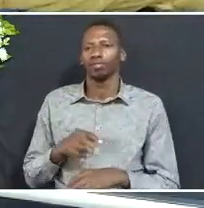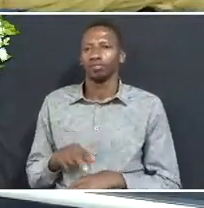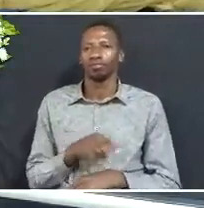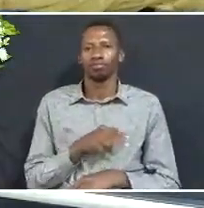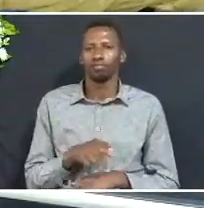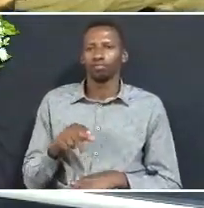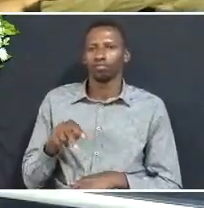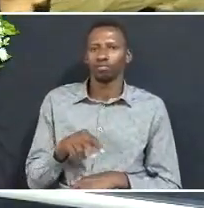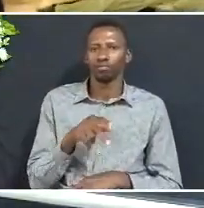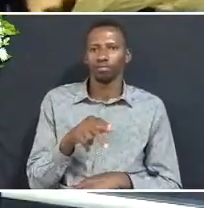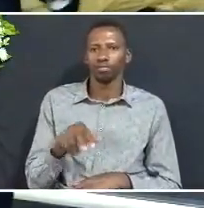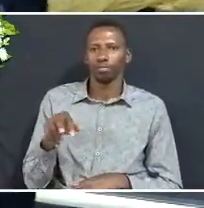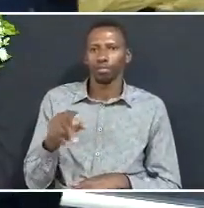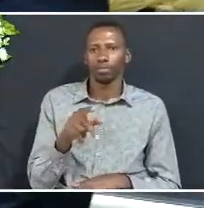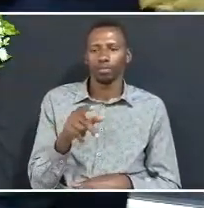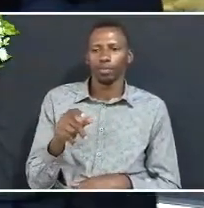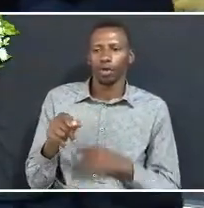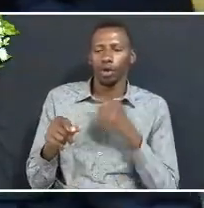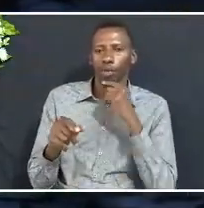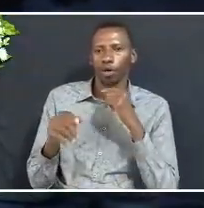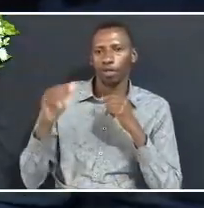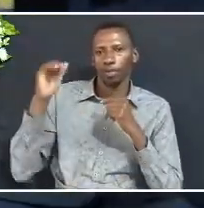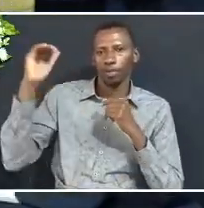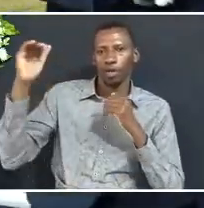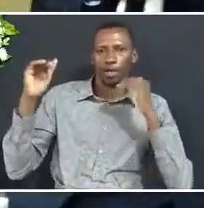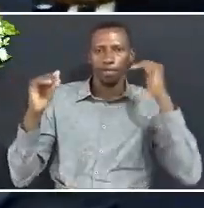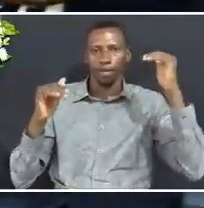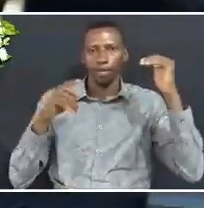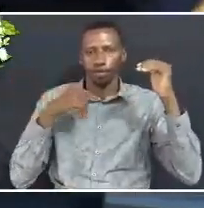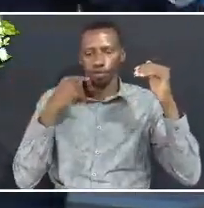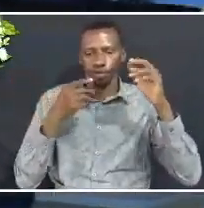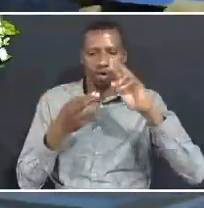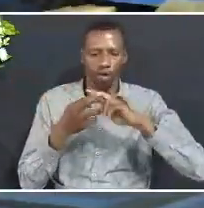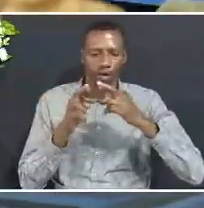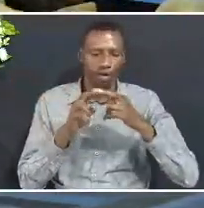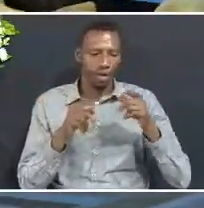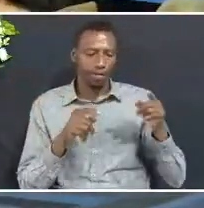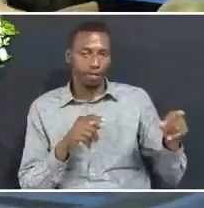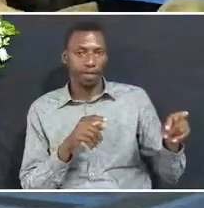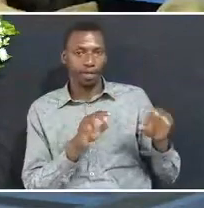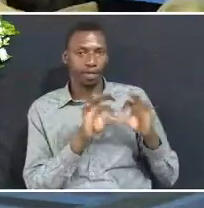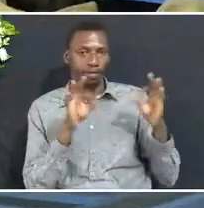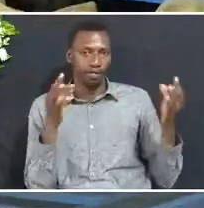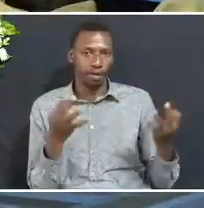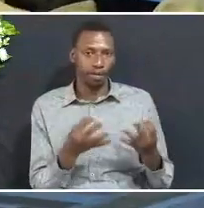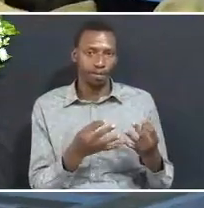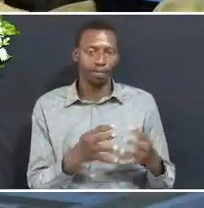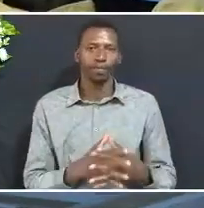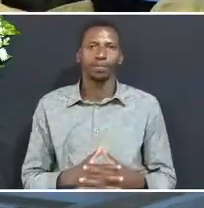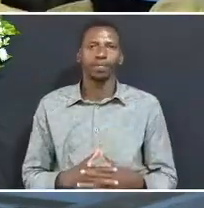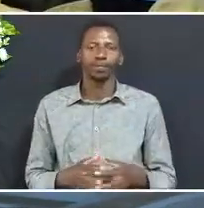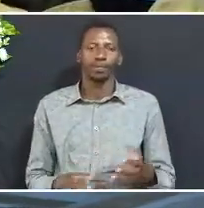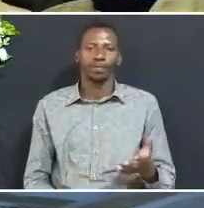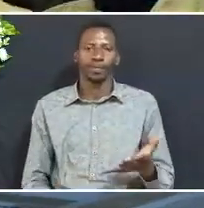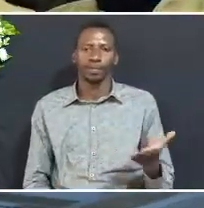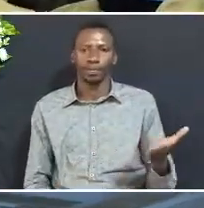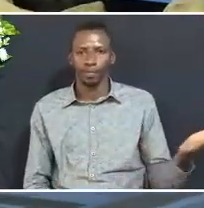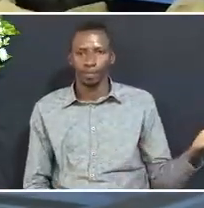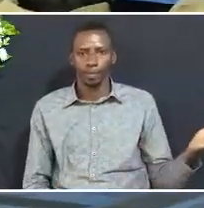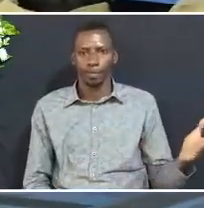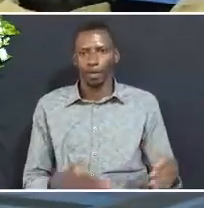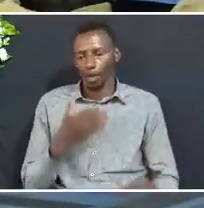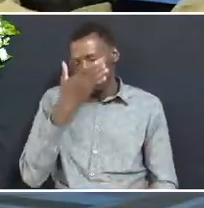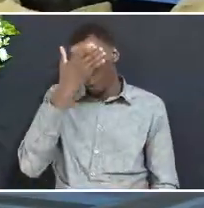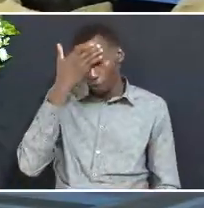big boys who were relatives to this family, particular family, they